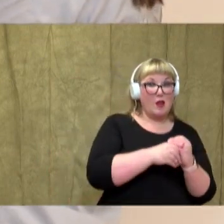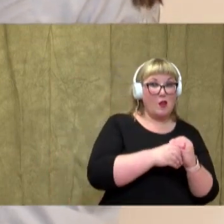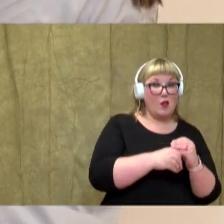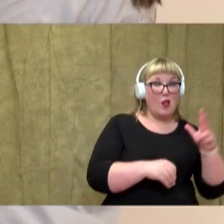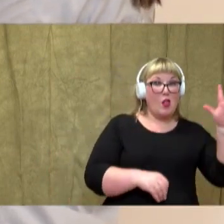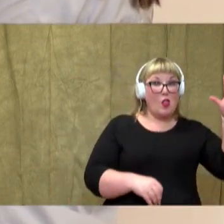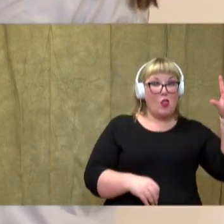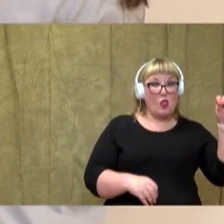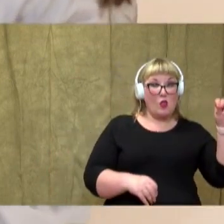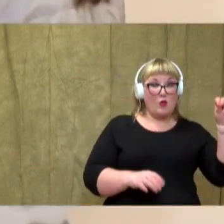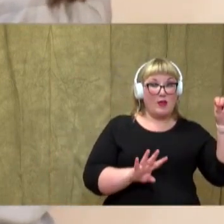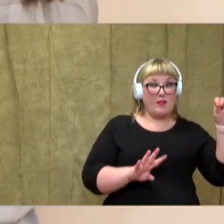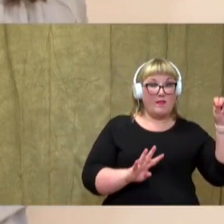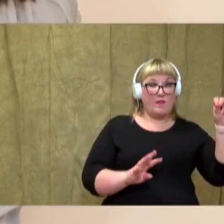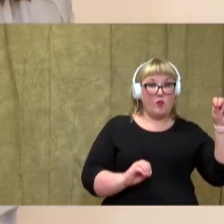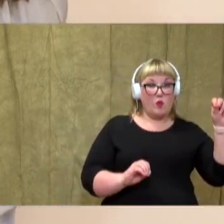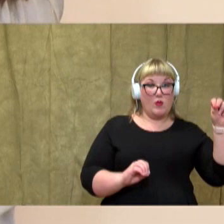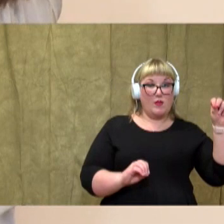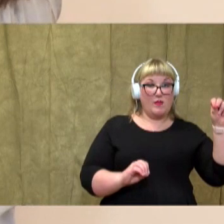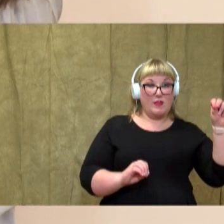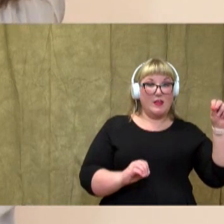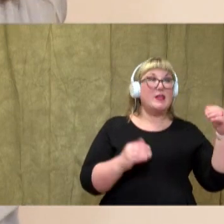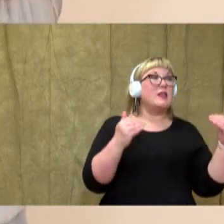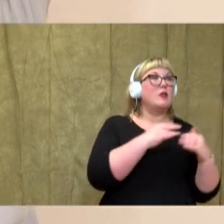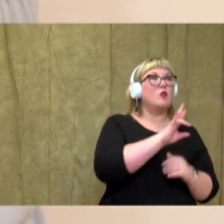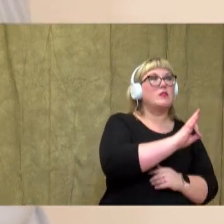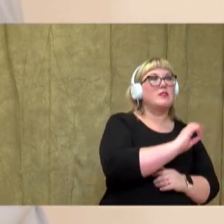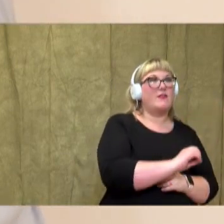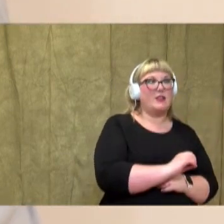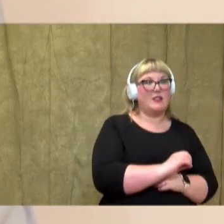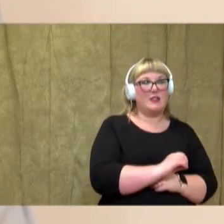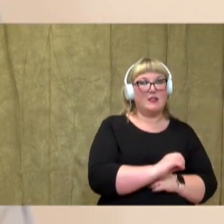our 40, which gave us our 70,